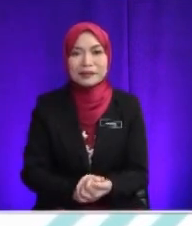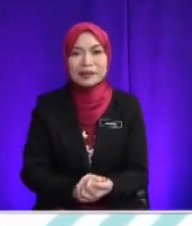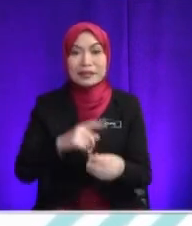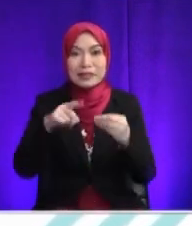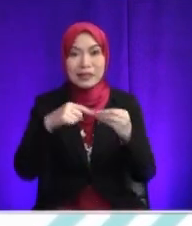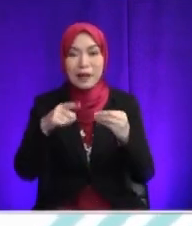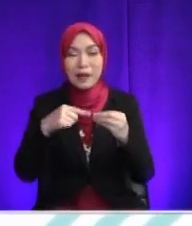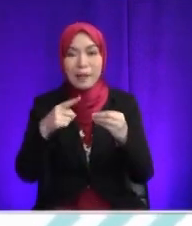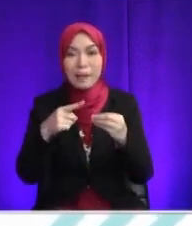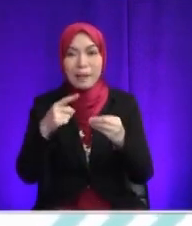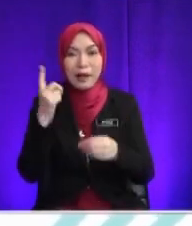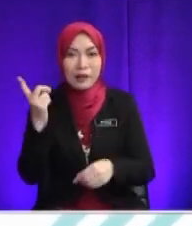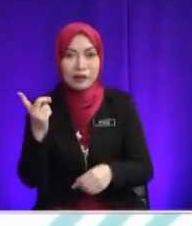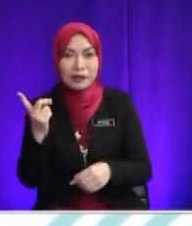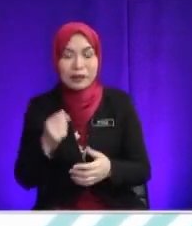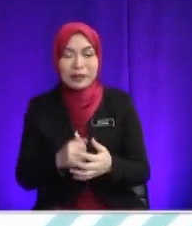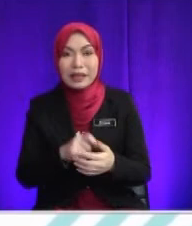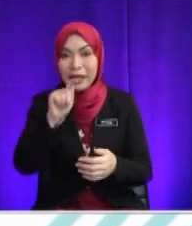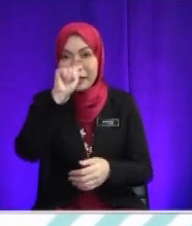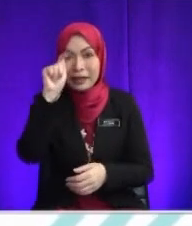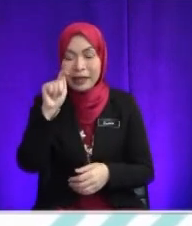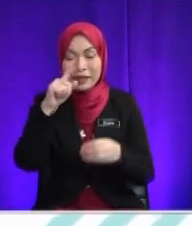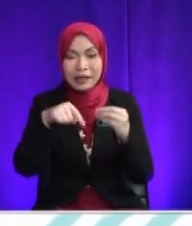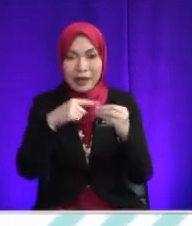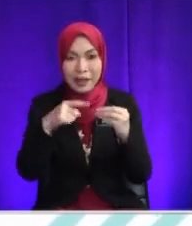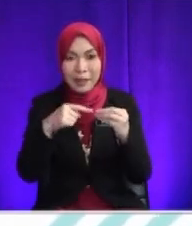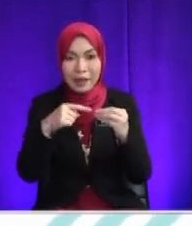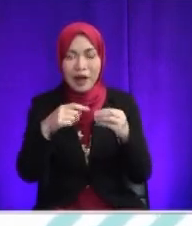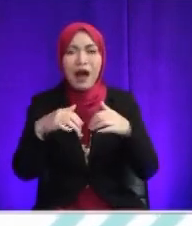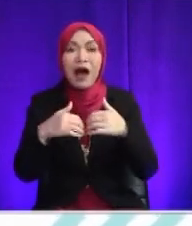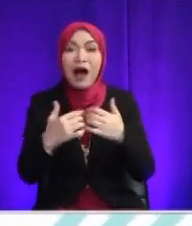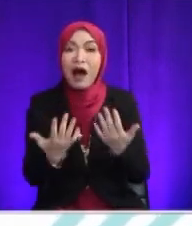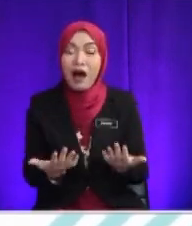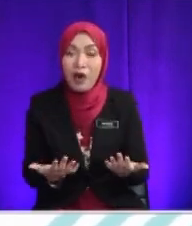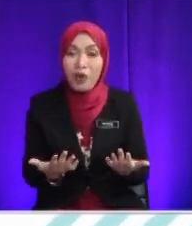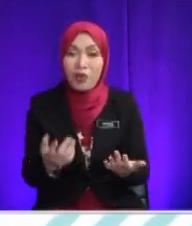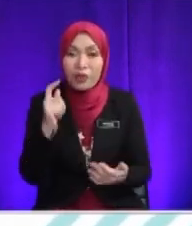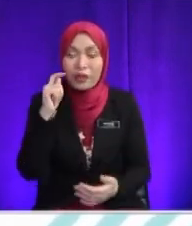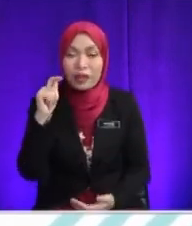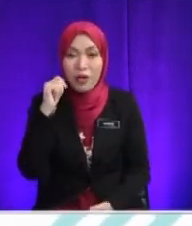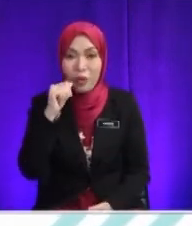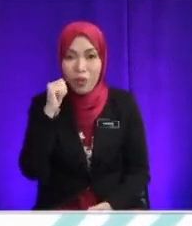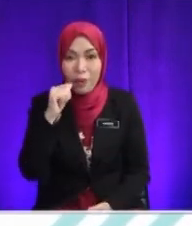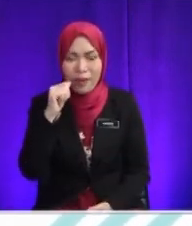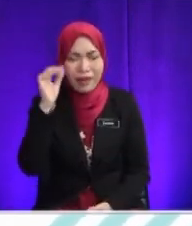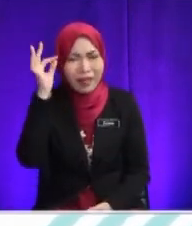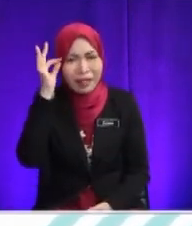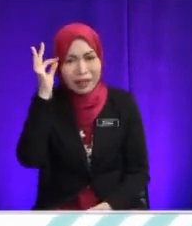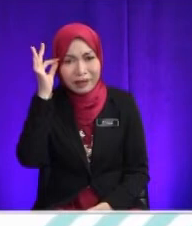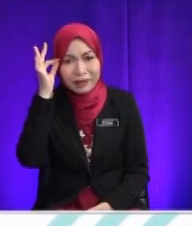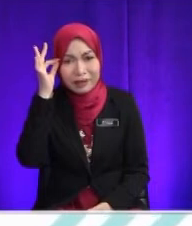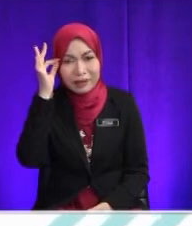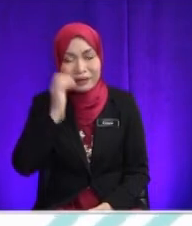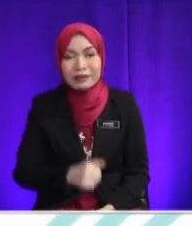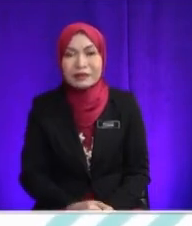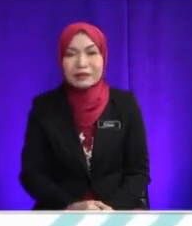So the question is asking about the woman's opinion. Mm. Okay, so she's having conversation with a male speaker. All